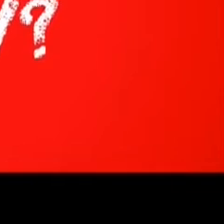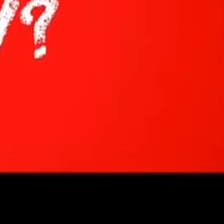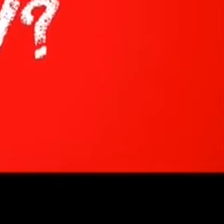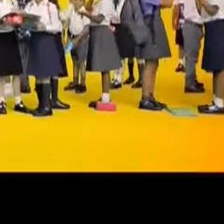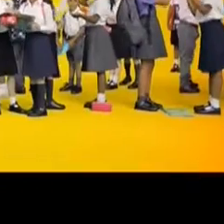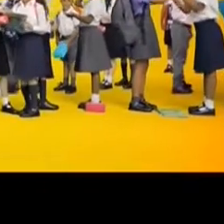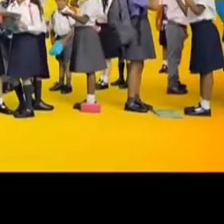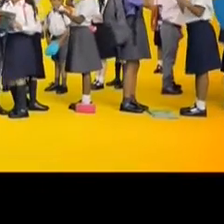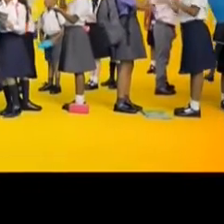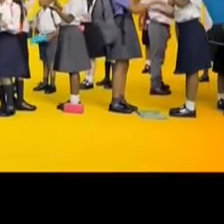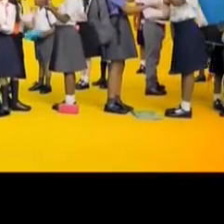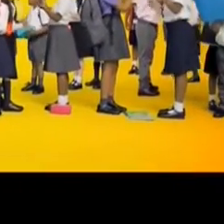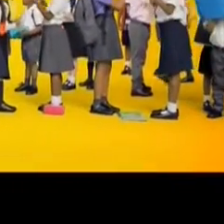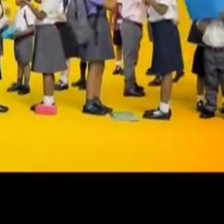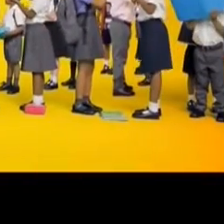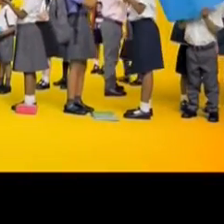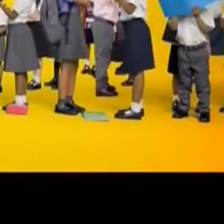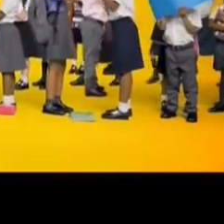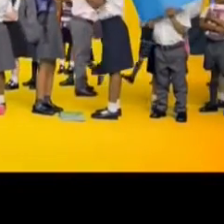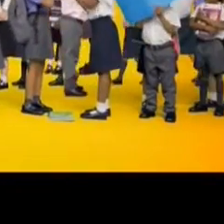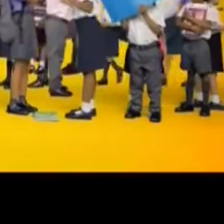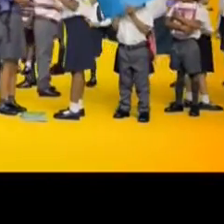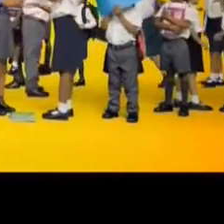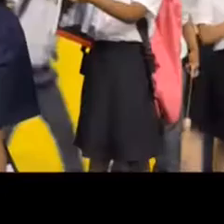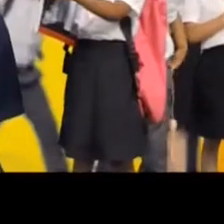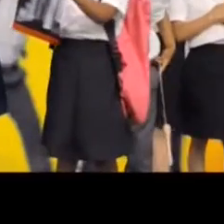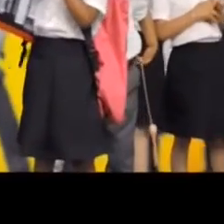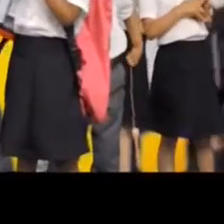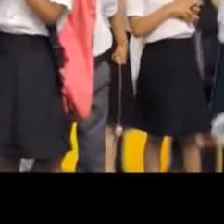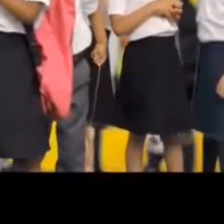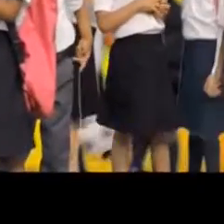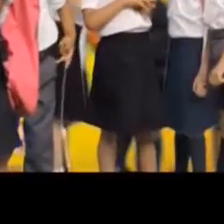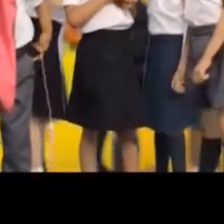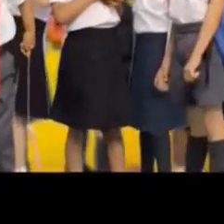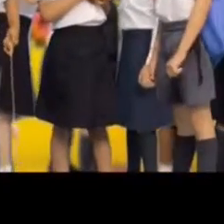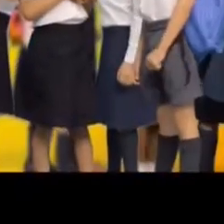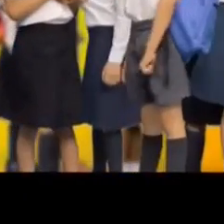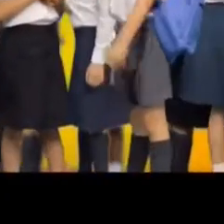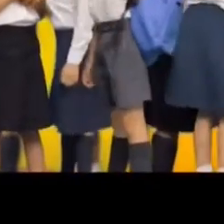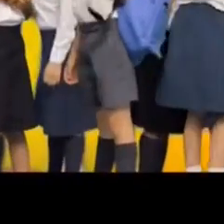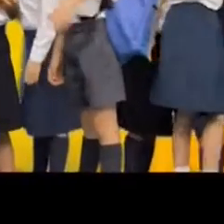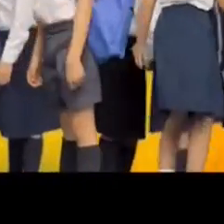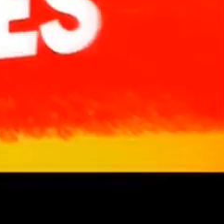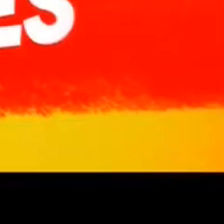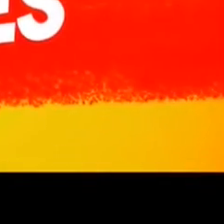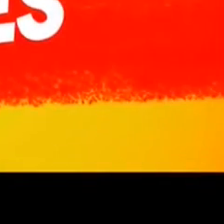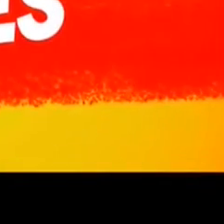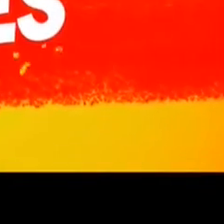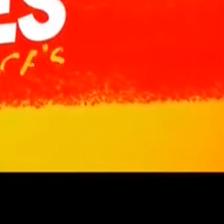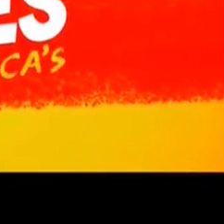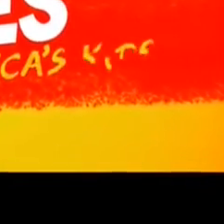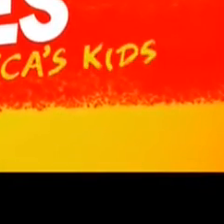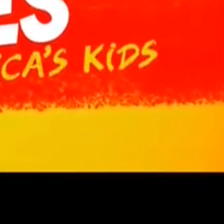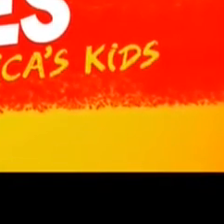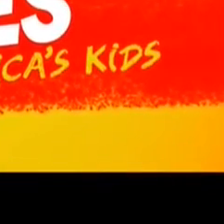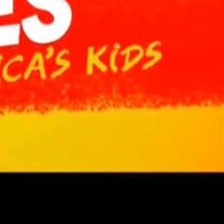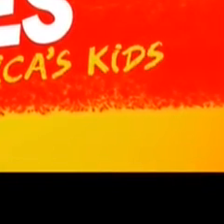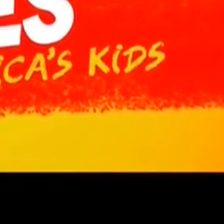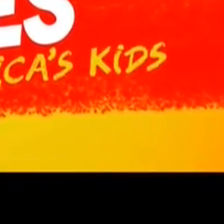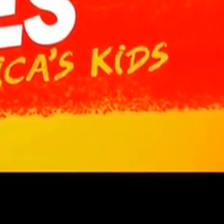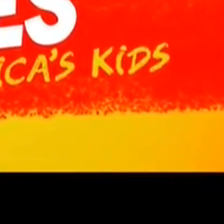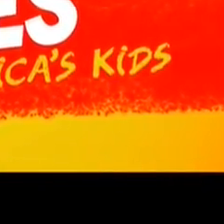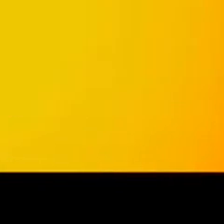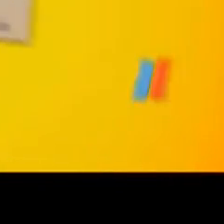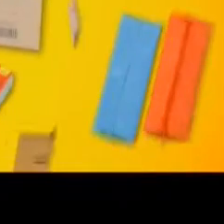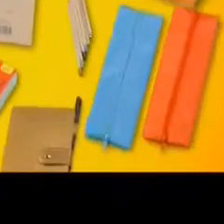Did you know, every year, millions of kids get school uniforms at PEP? Because millions of moms know PEP has the